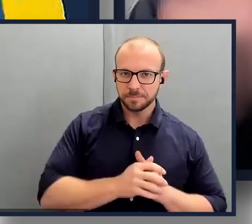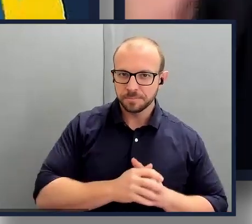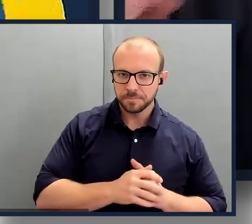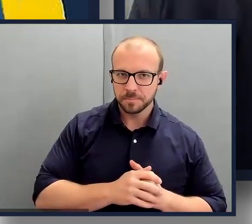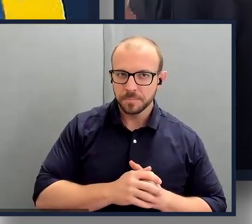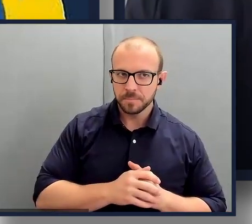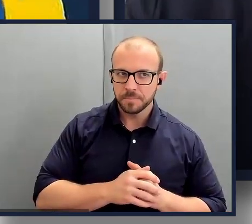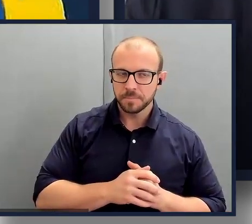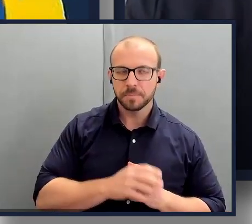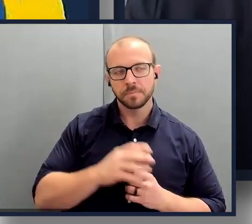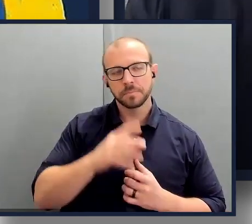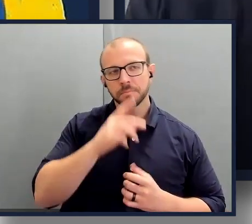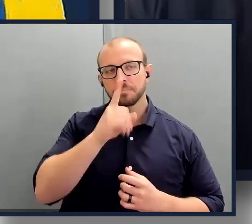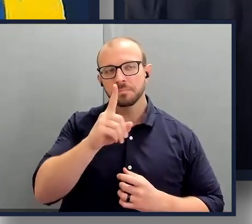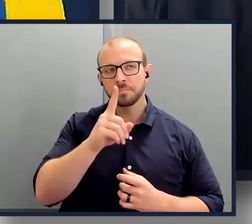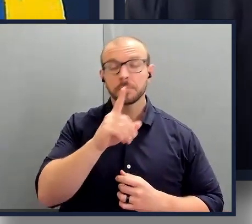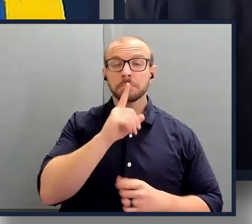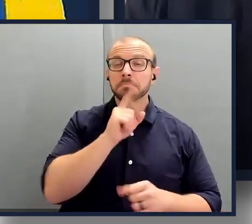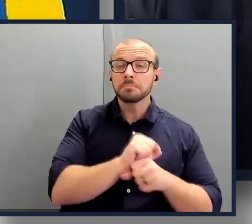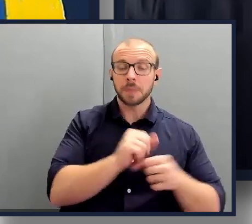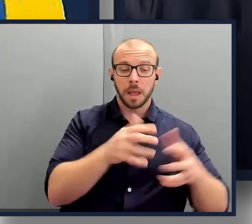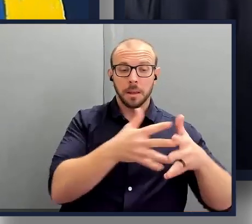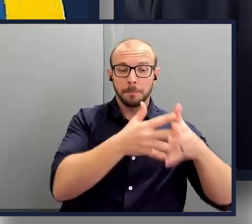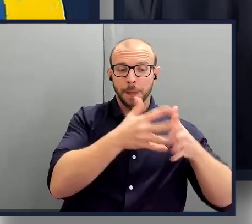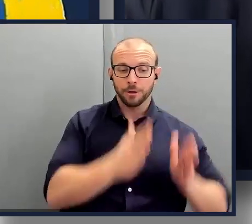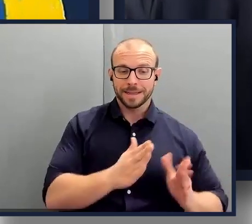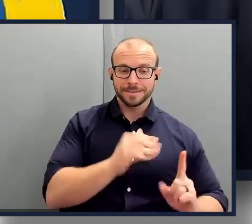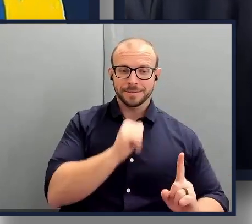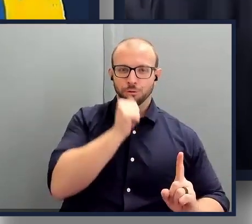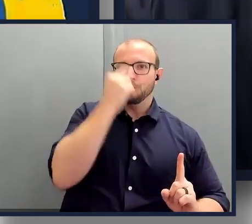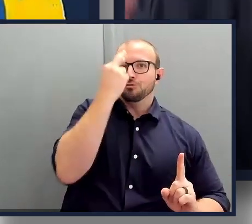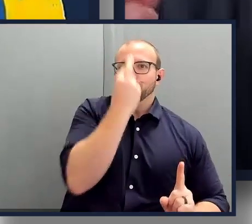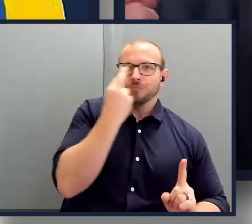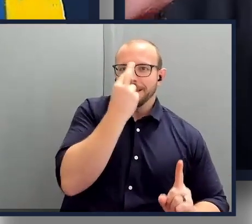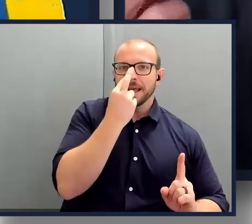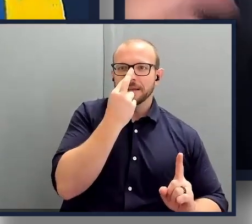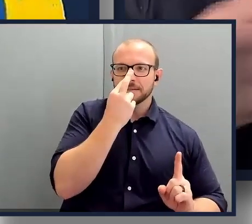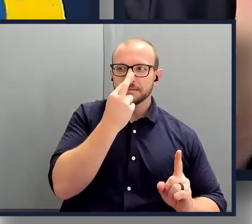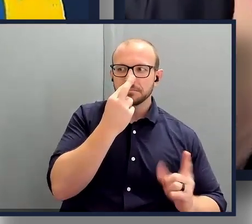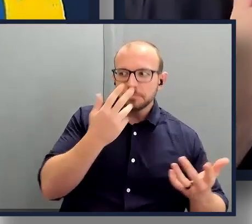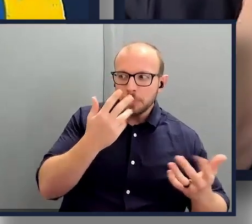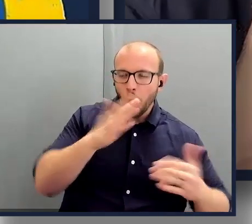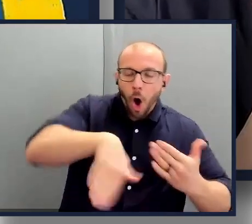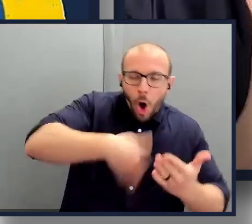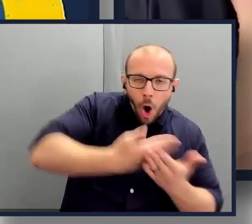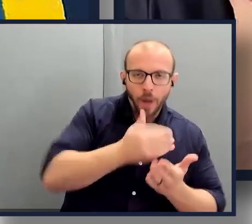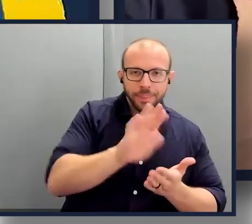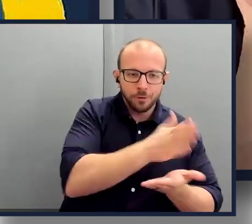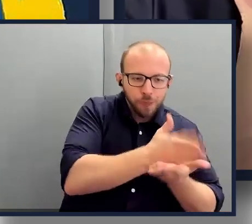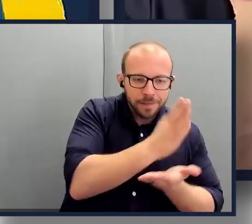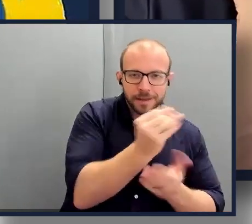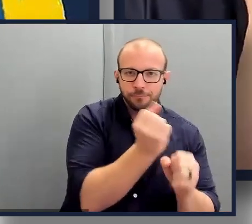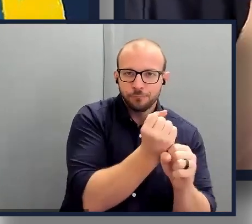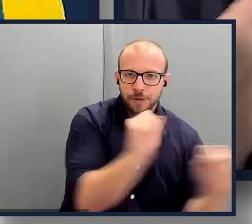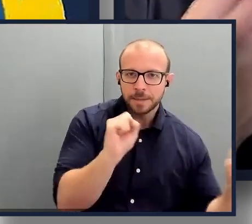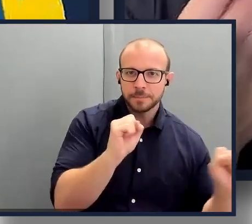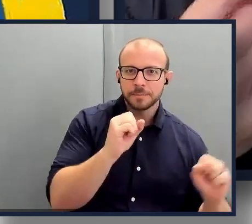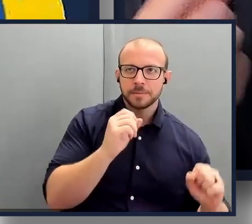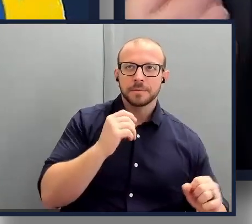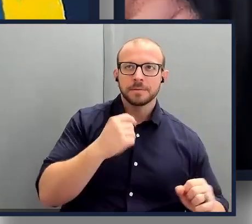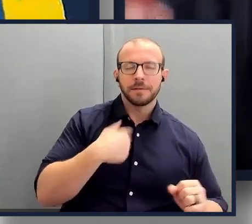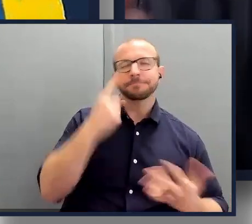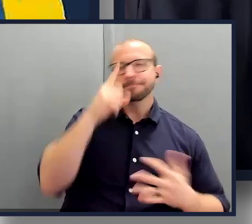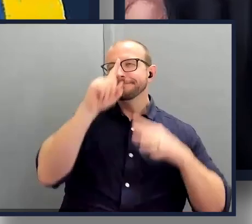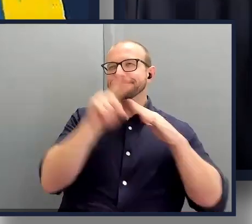I think Americans don't even realize the extent of their rights and freedoms. There's an article I keep thinking I want to write of